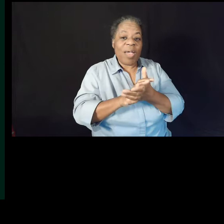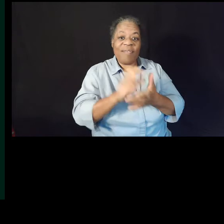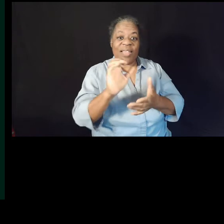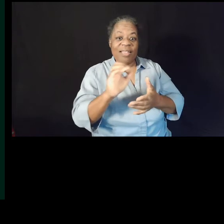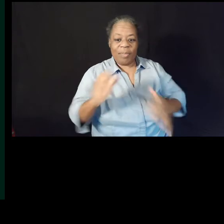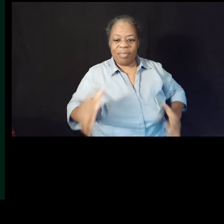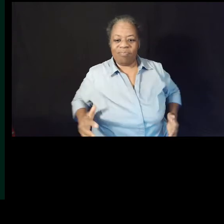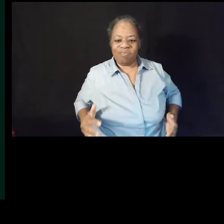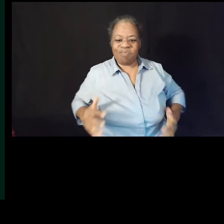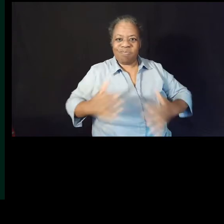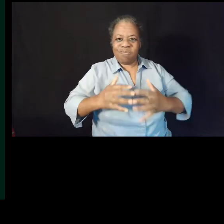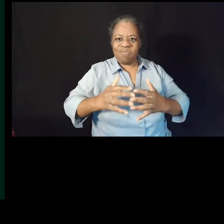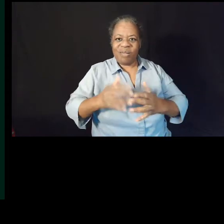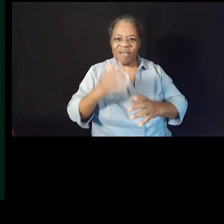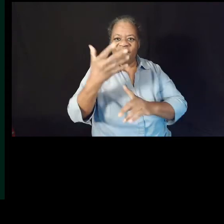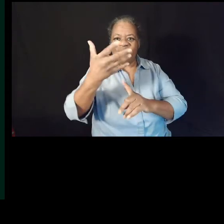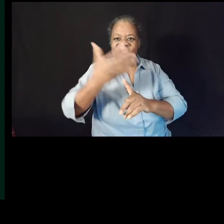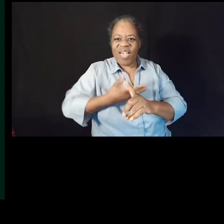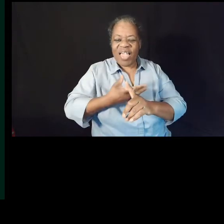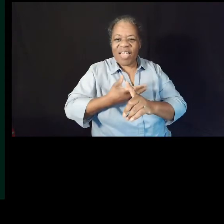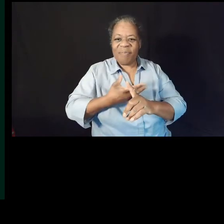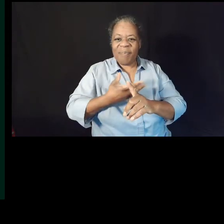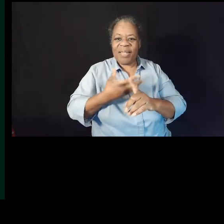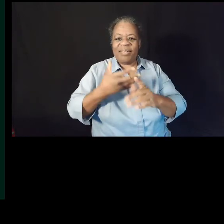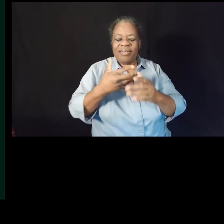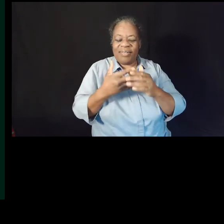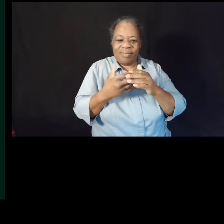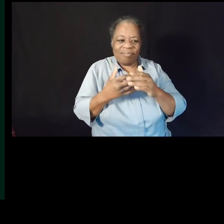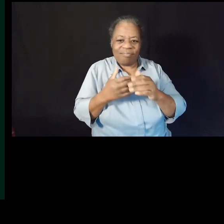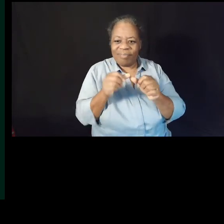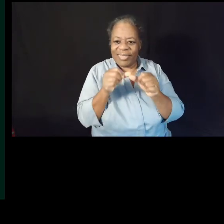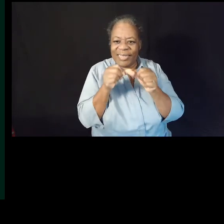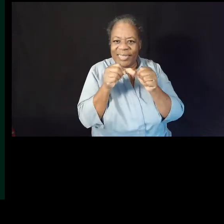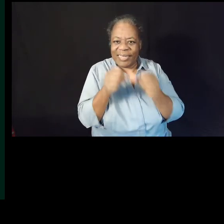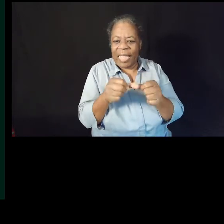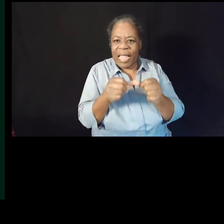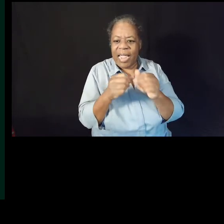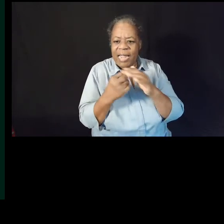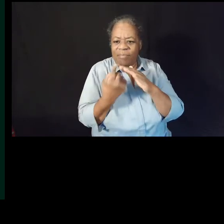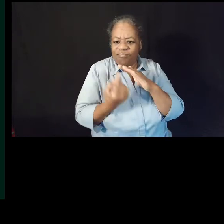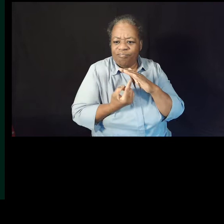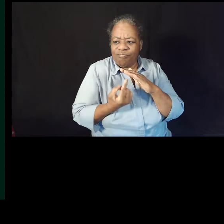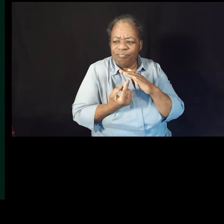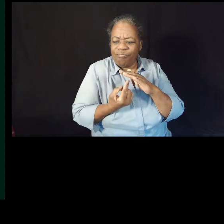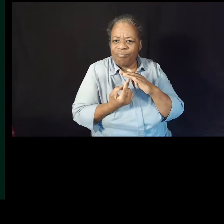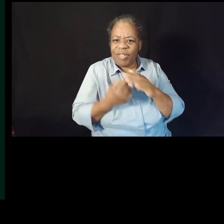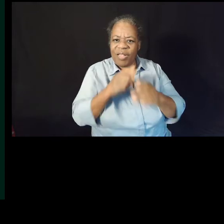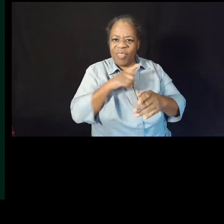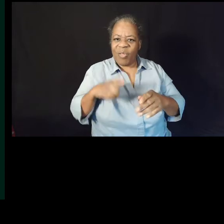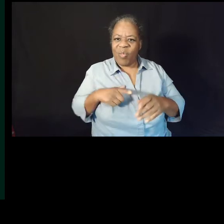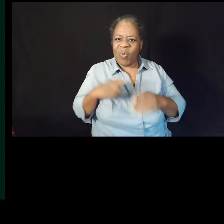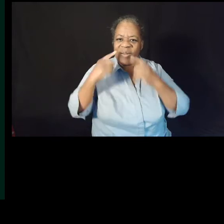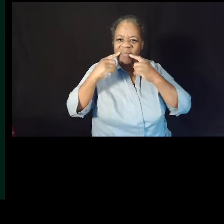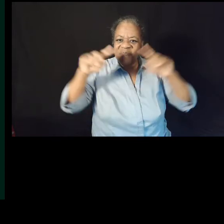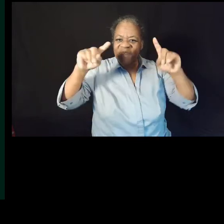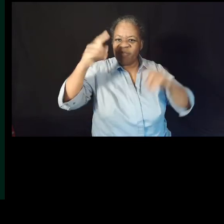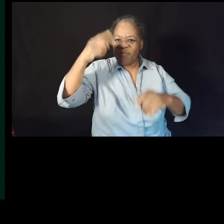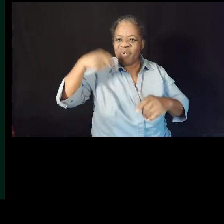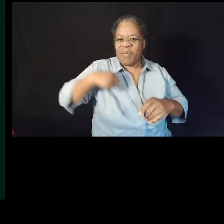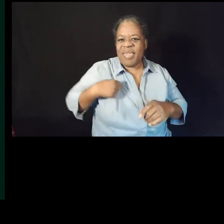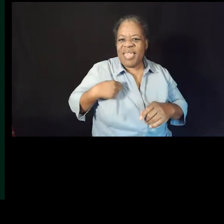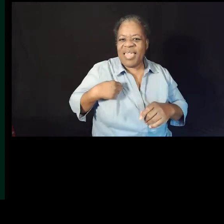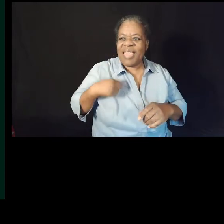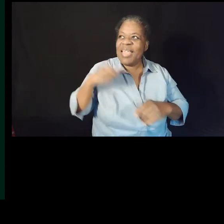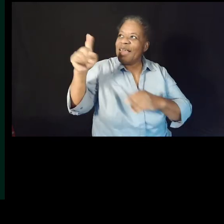for 5 months remained in seclusion. "The Lord has done this for me," she said. "In these days he has shown